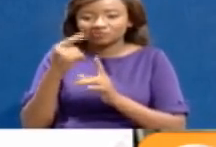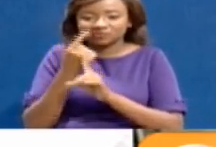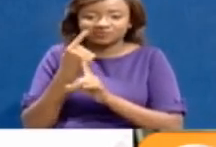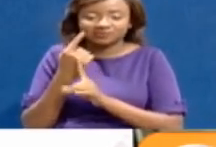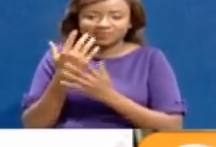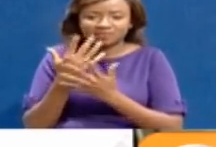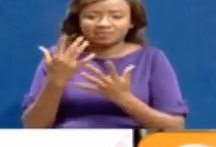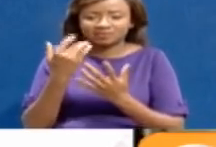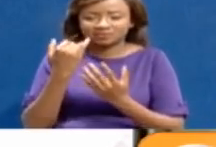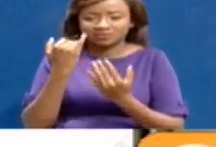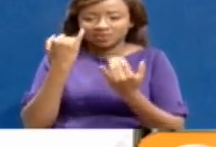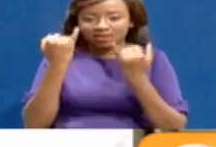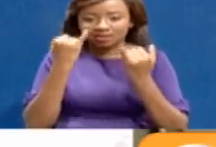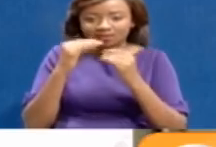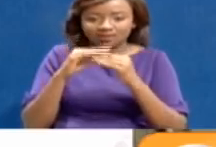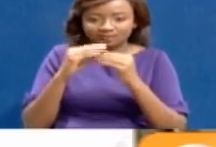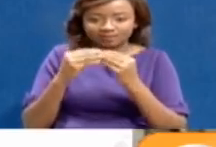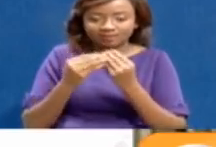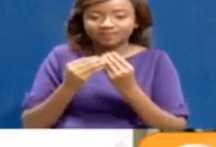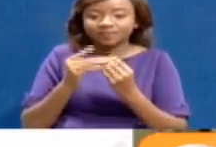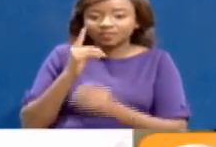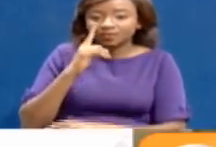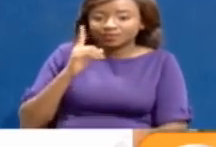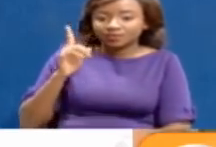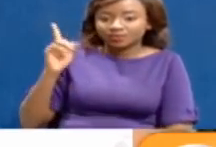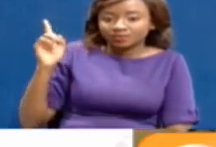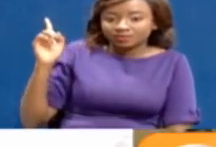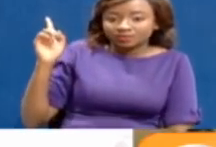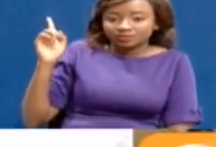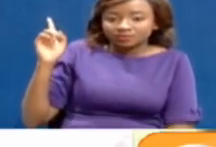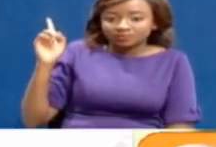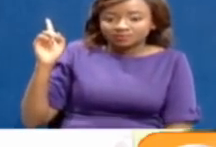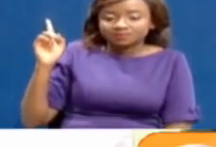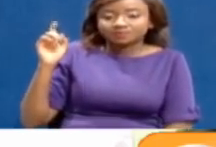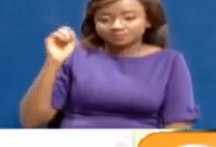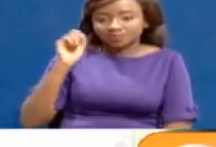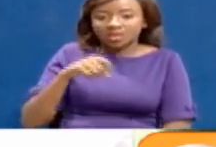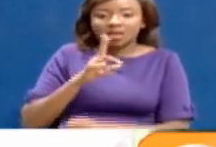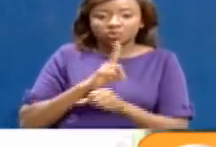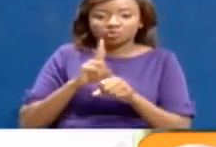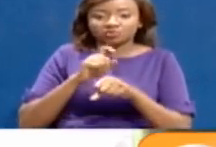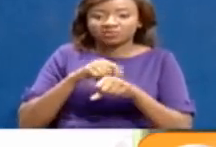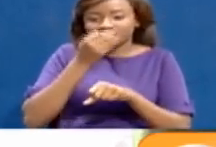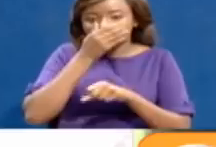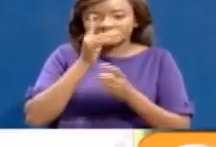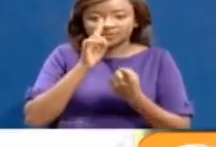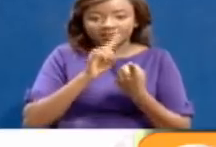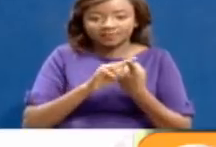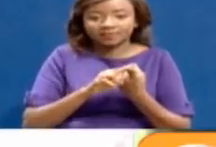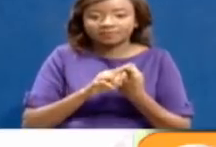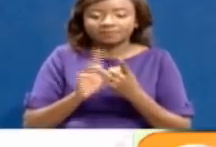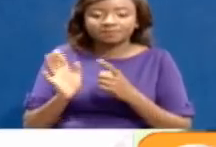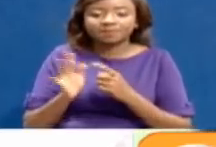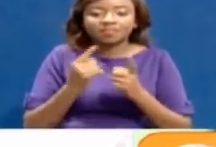top of it that you can use in the event that we are out of masks. But their main attraction is the pulse oximeter,